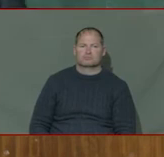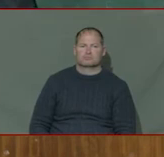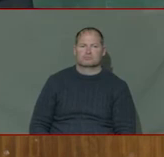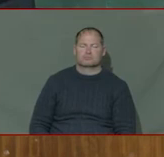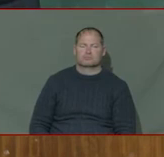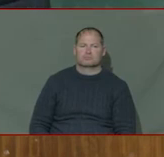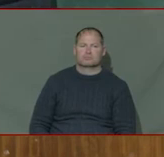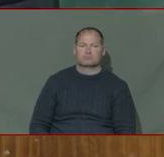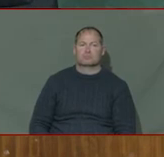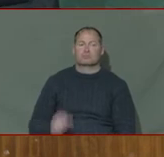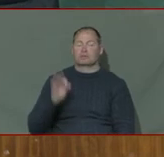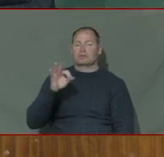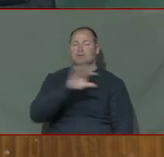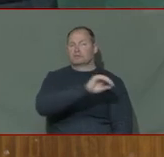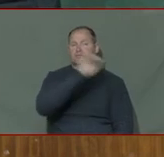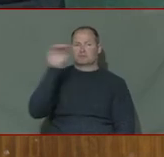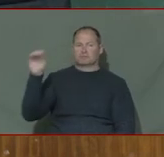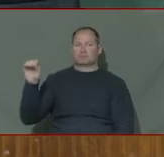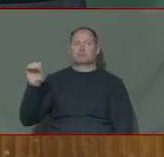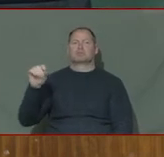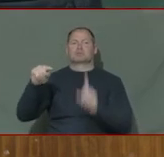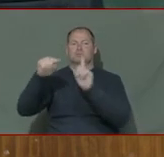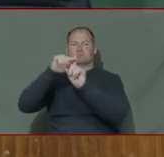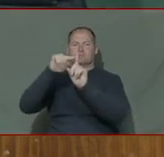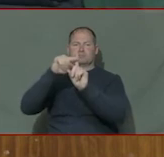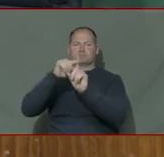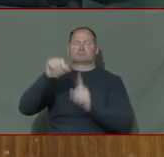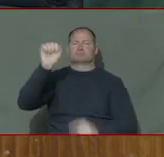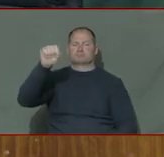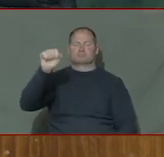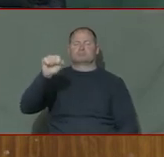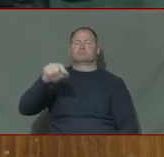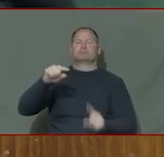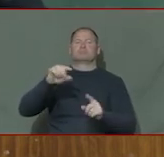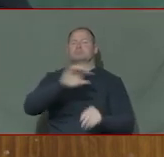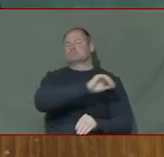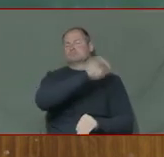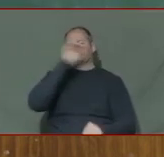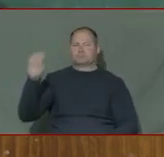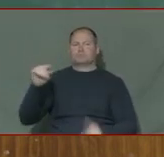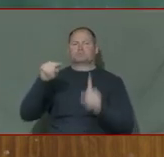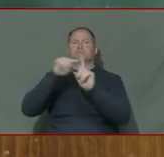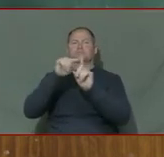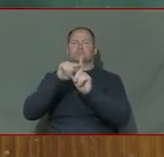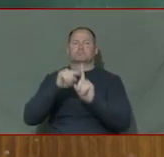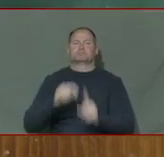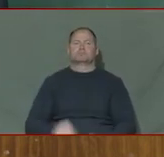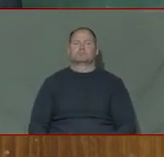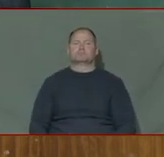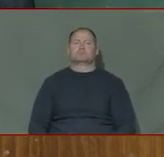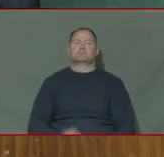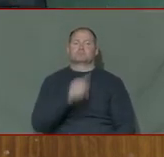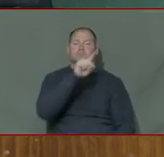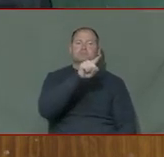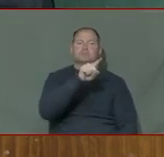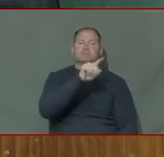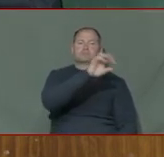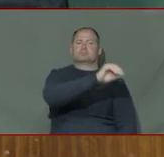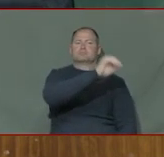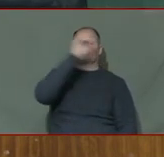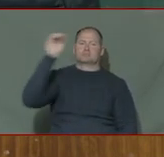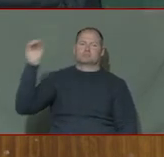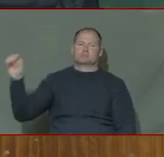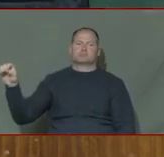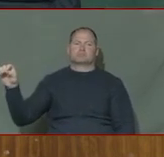Okay, if you take that across, it's plus. Thank you. That across is plus. That is correct. Thank you. Bill, we took that across. Sorry. We took